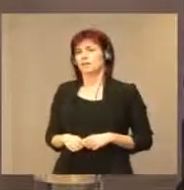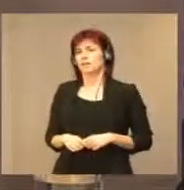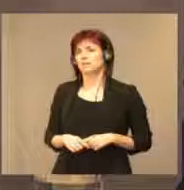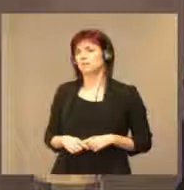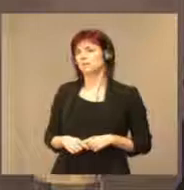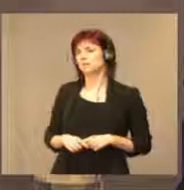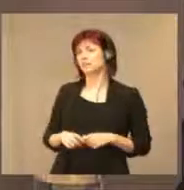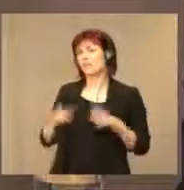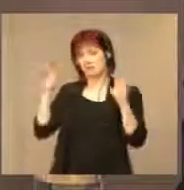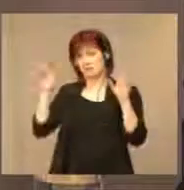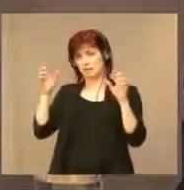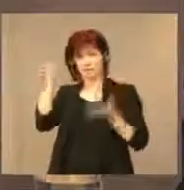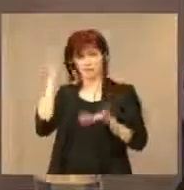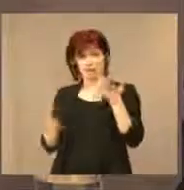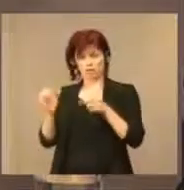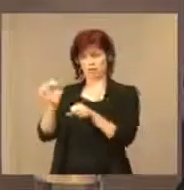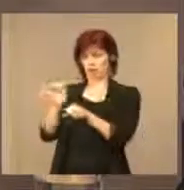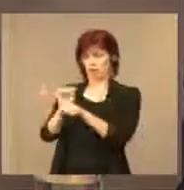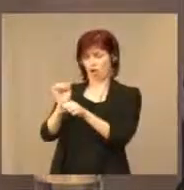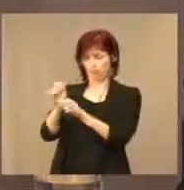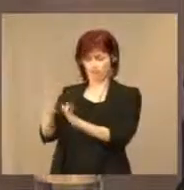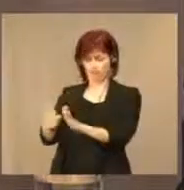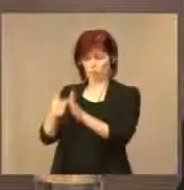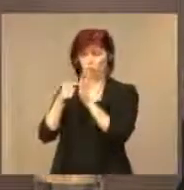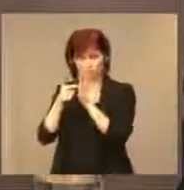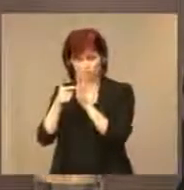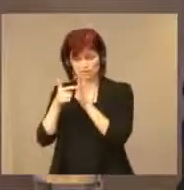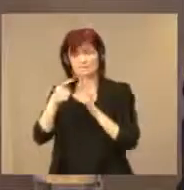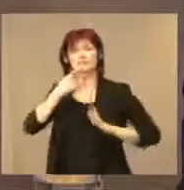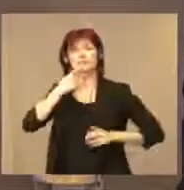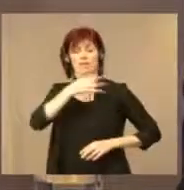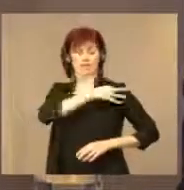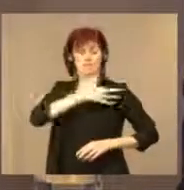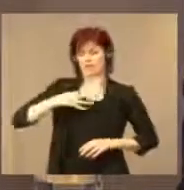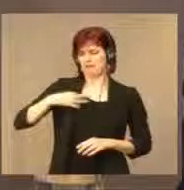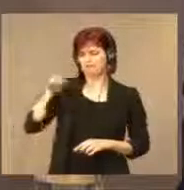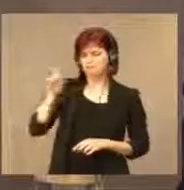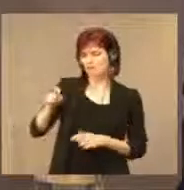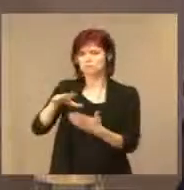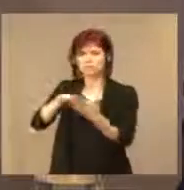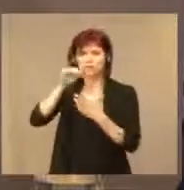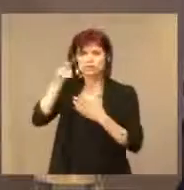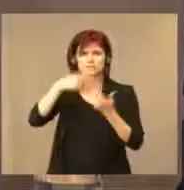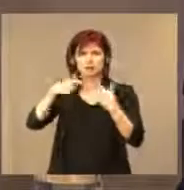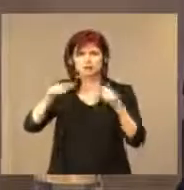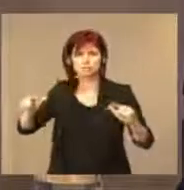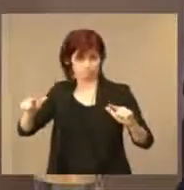that staff, like employees, would be required to learn sign language?